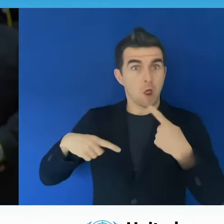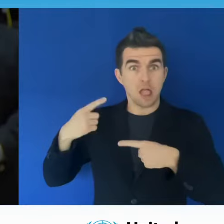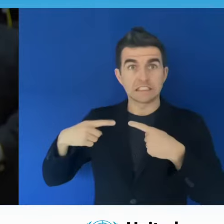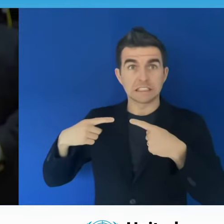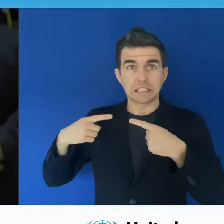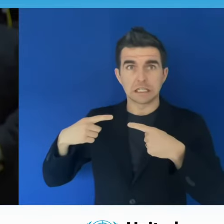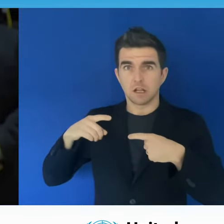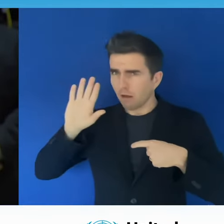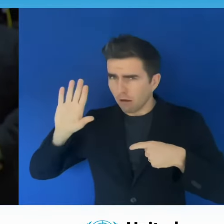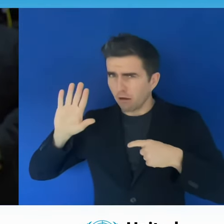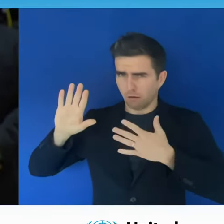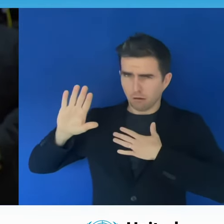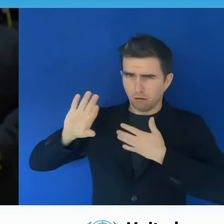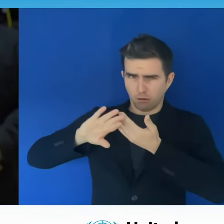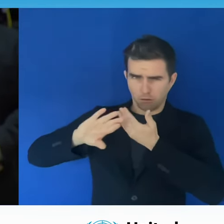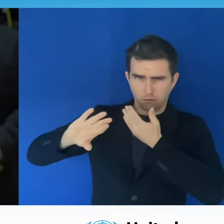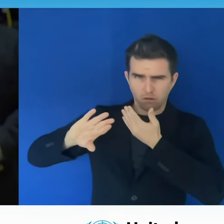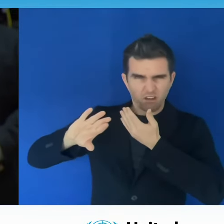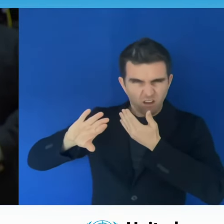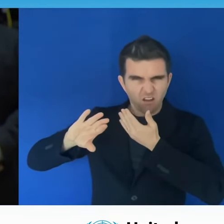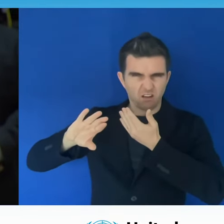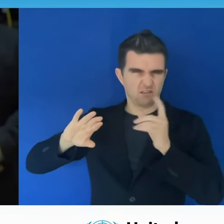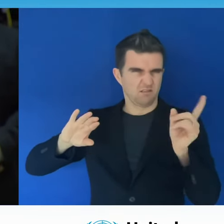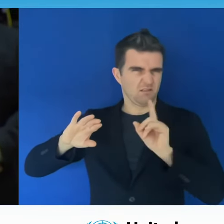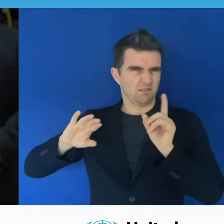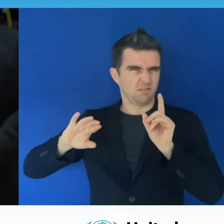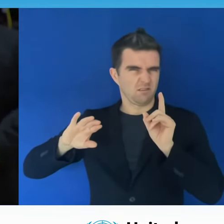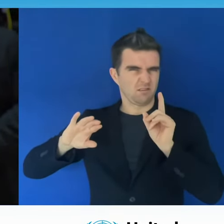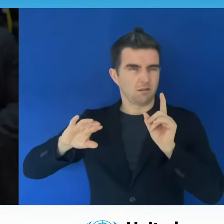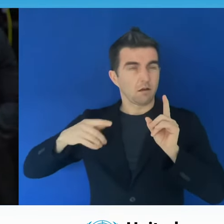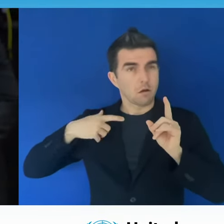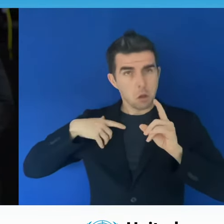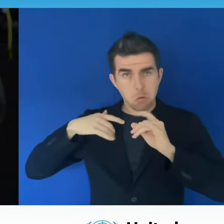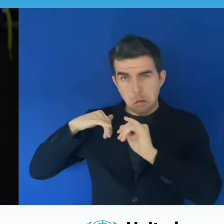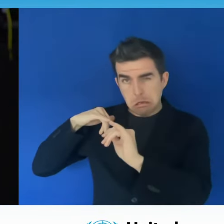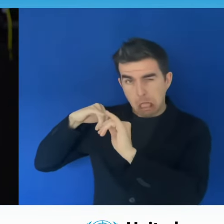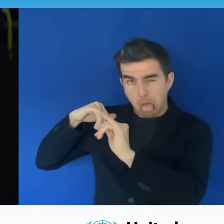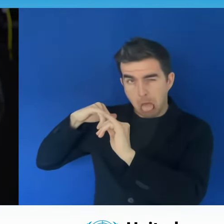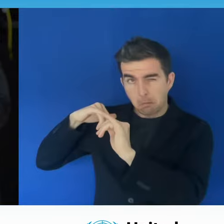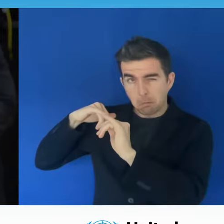of achieving a sustainable world. So dear changemakers,